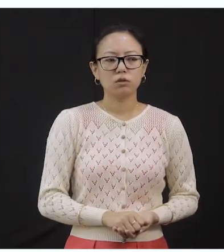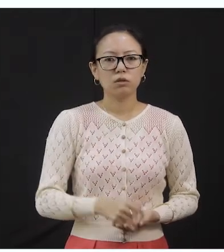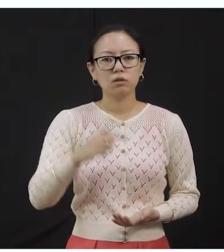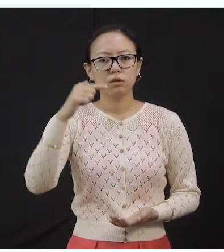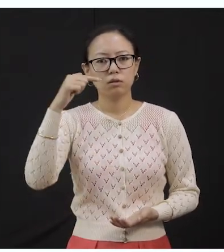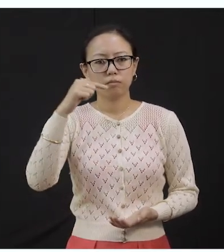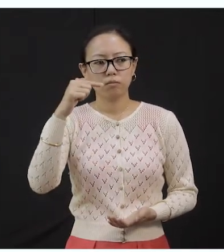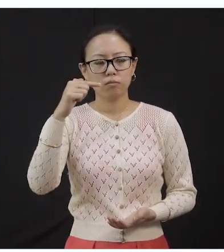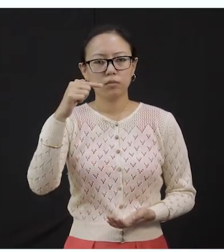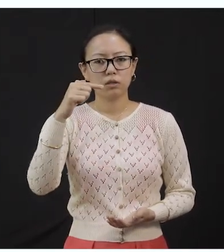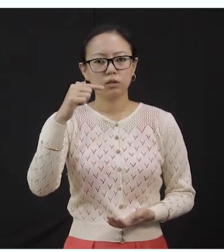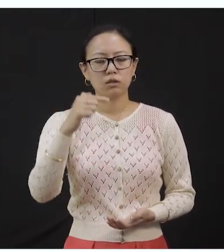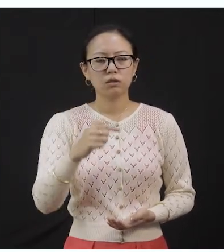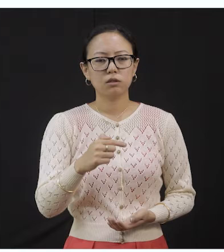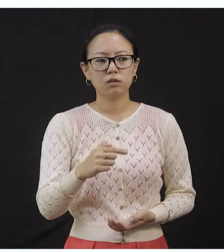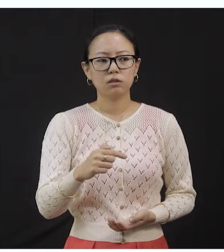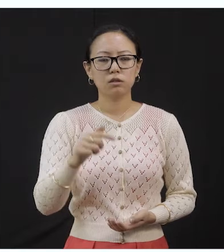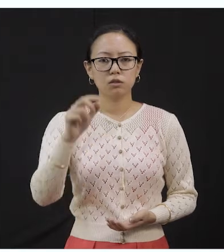Then we are going